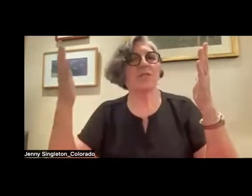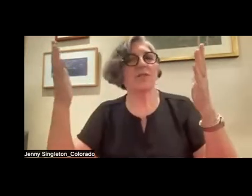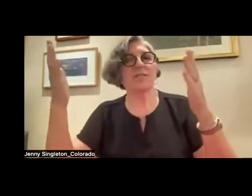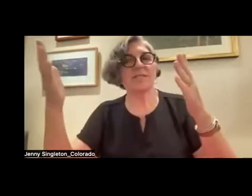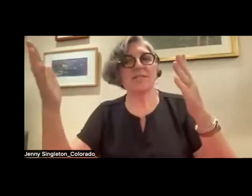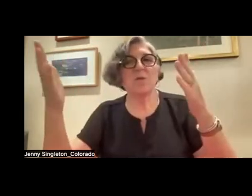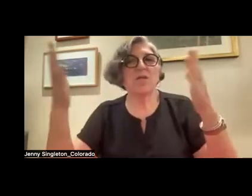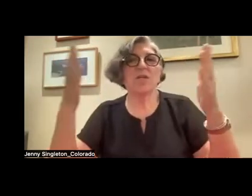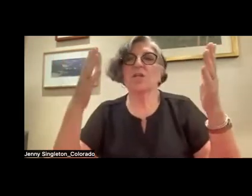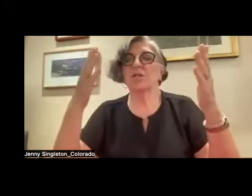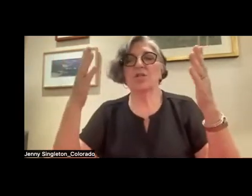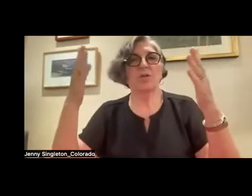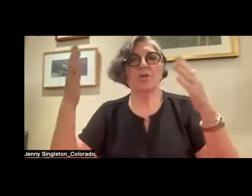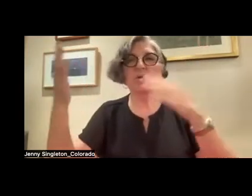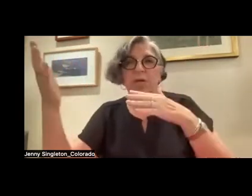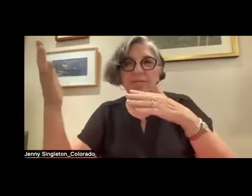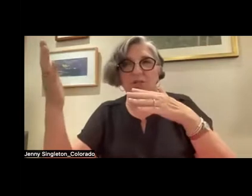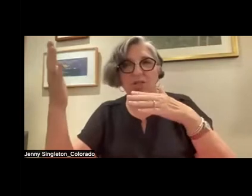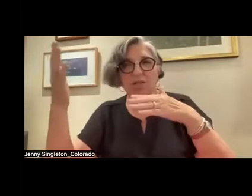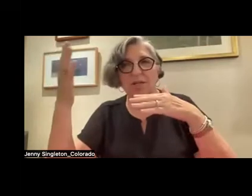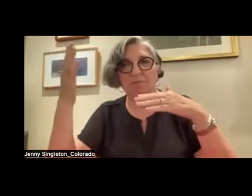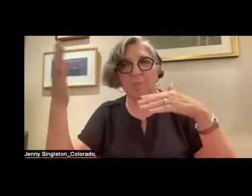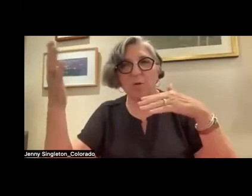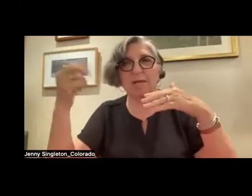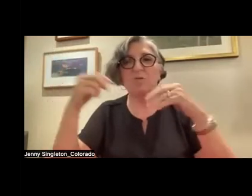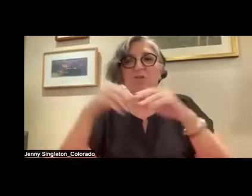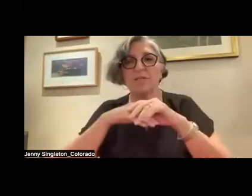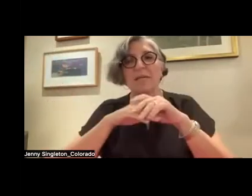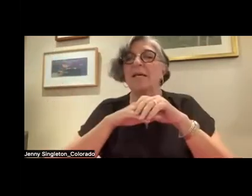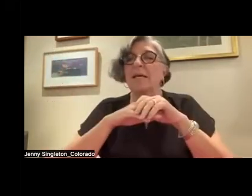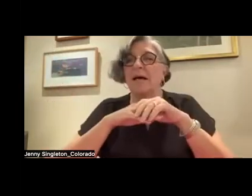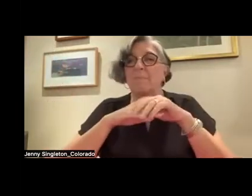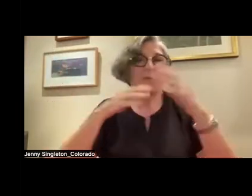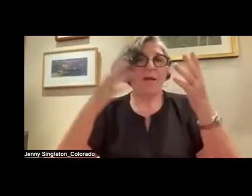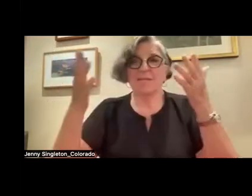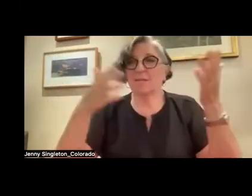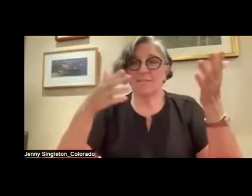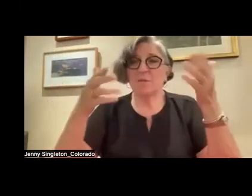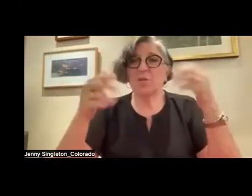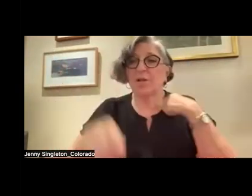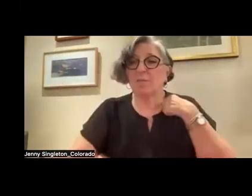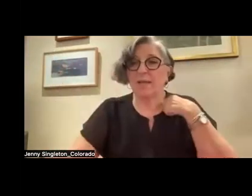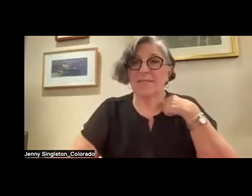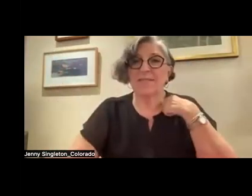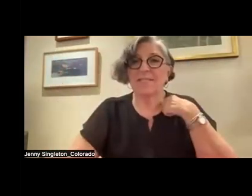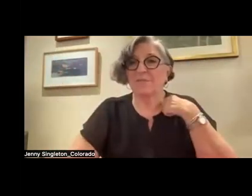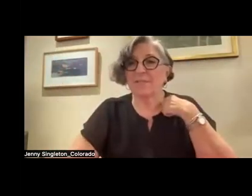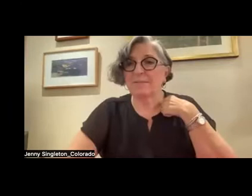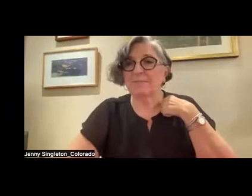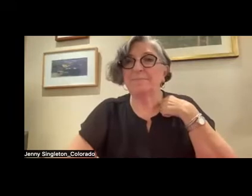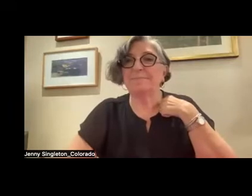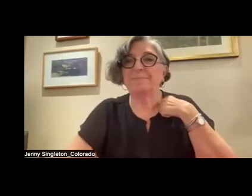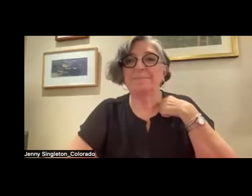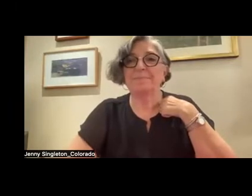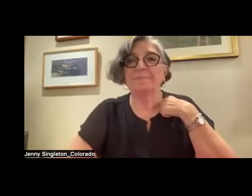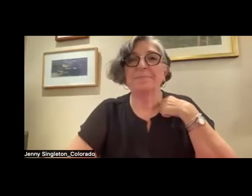languages looks similar to the organization of spoken languages, ways that it's similar and ways that it's different.